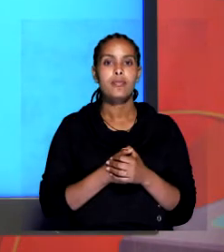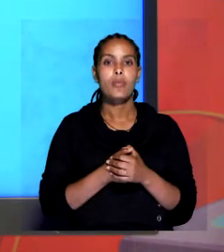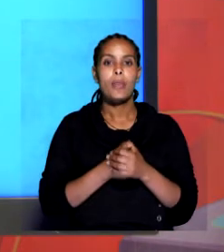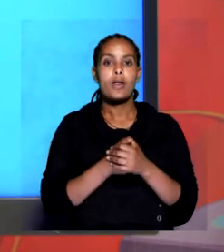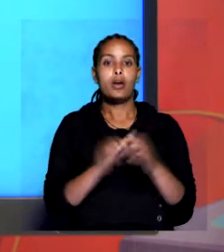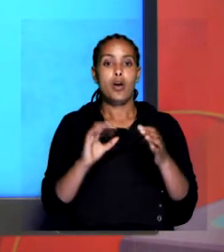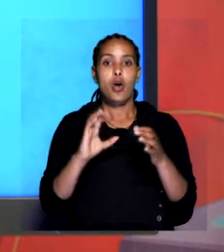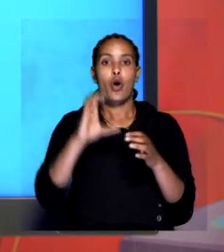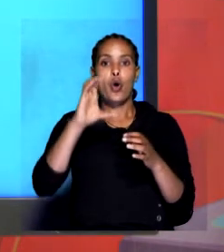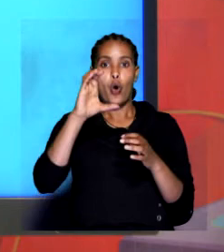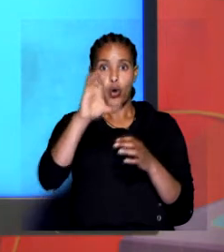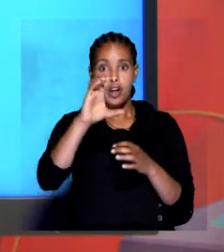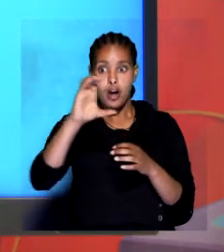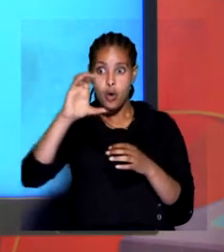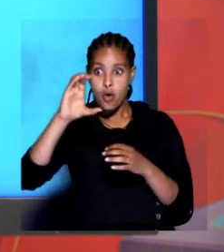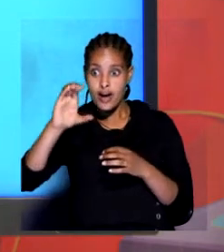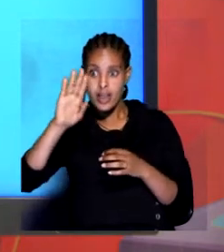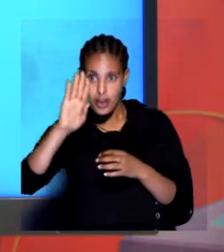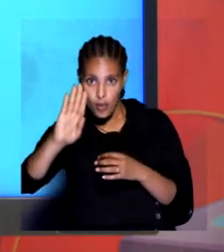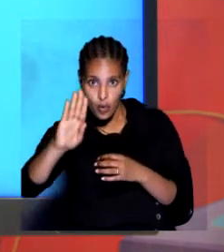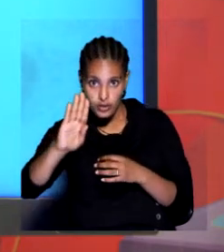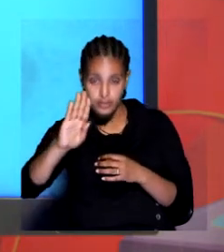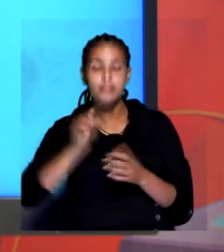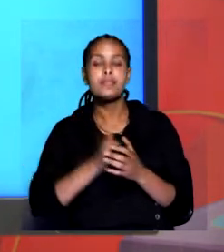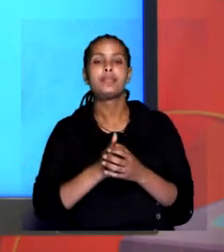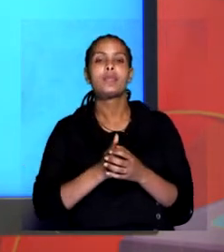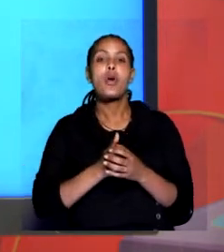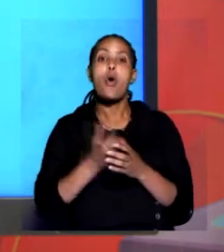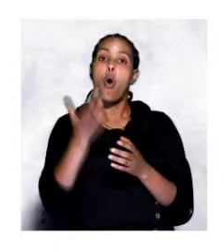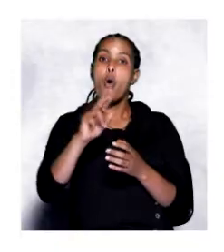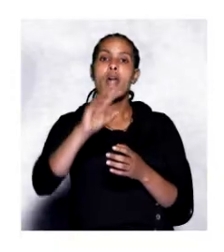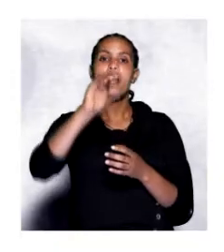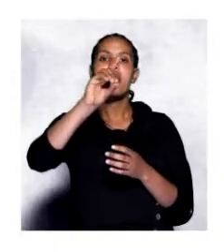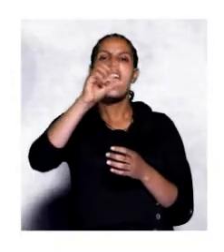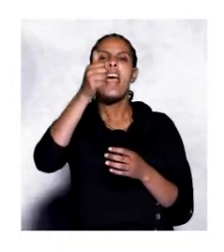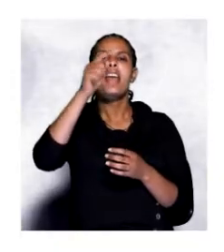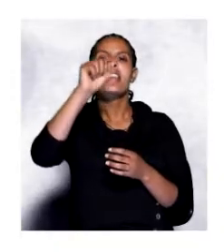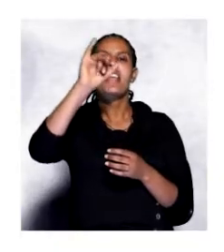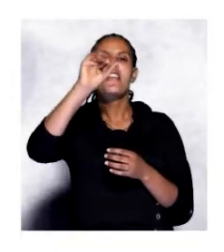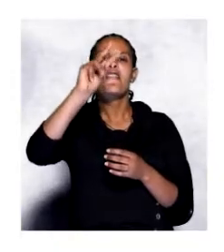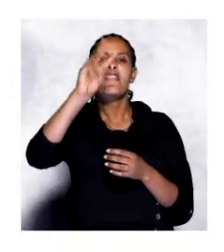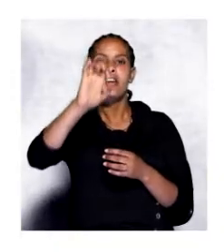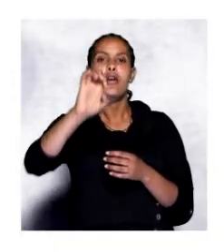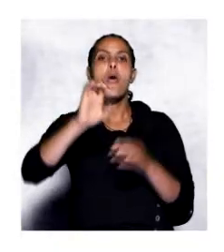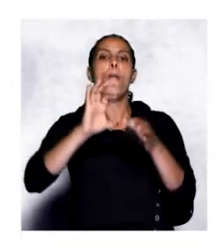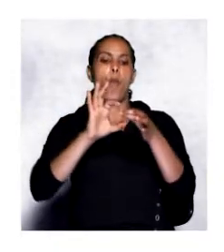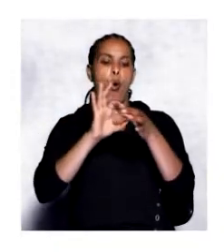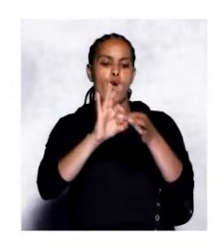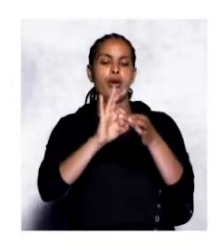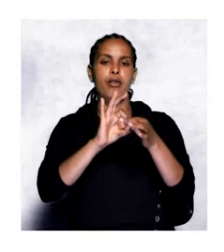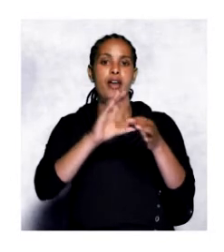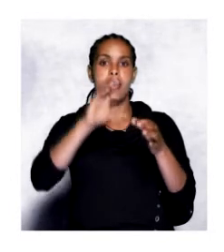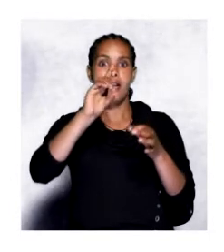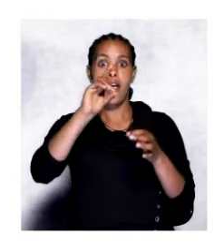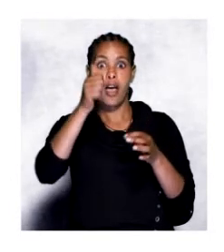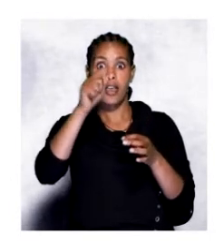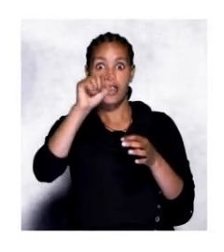Coordinate covalent bonding. Or dative bond.